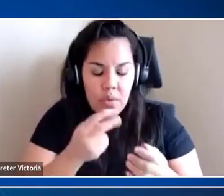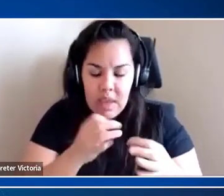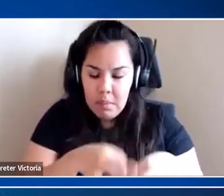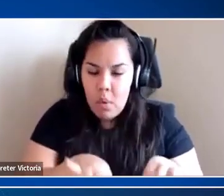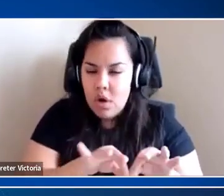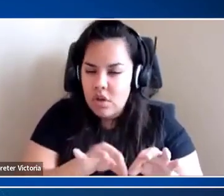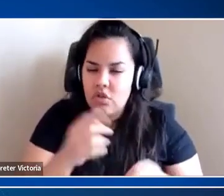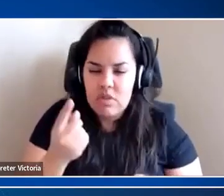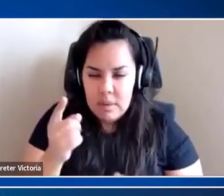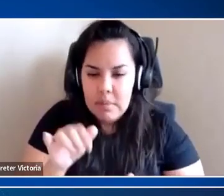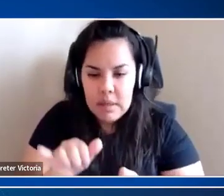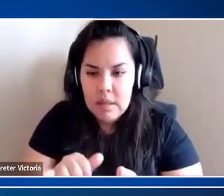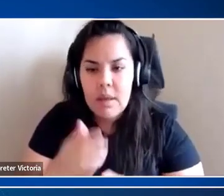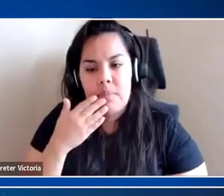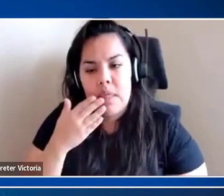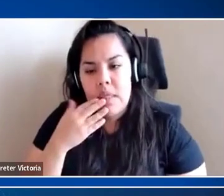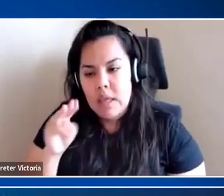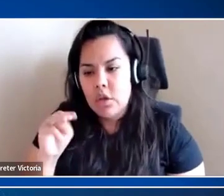Thank you, Mark.